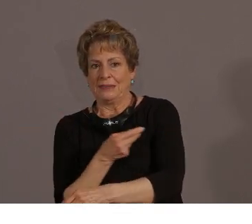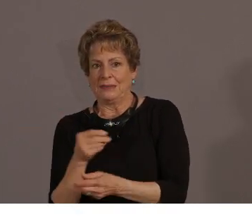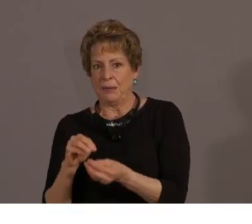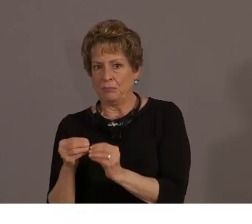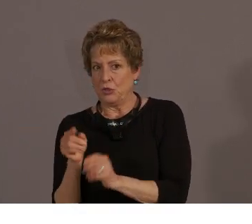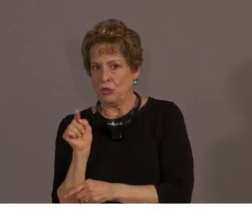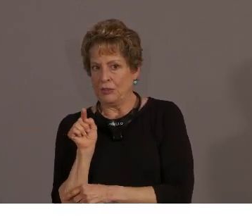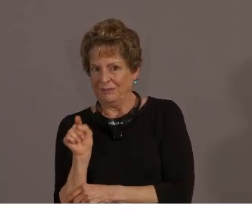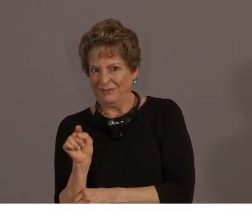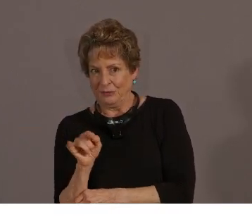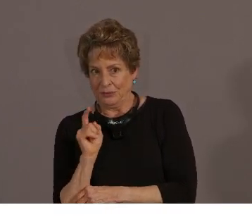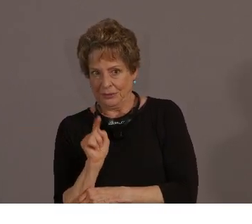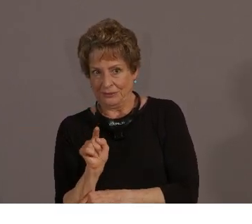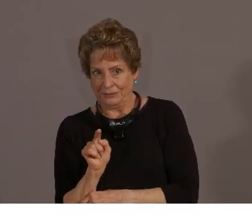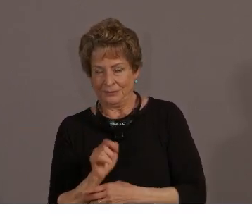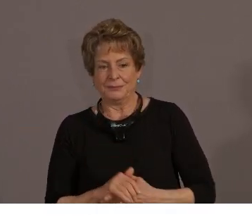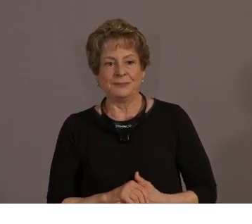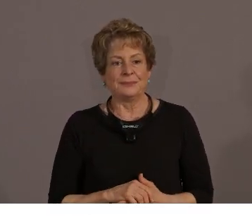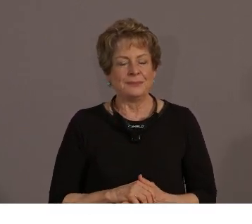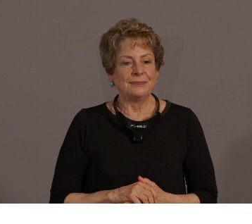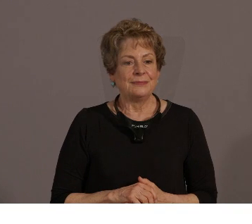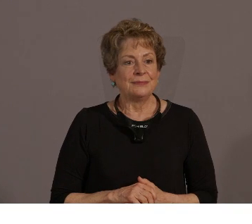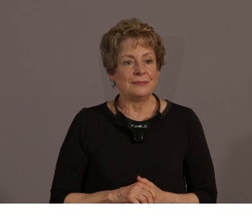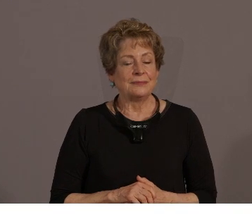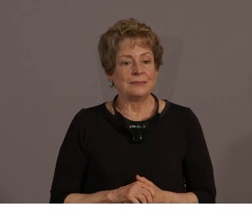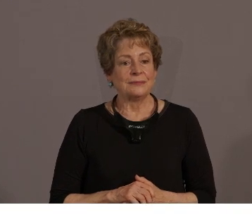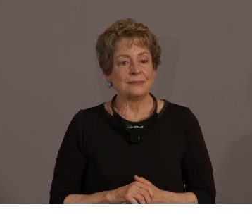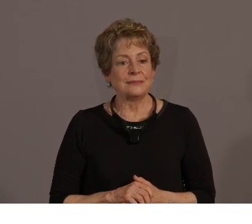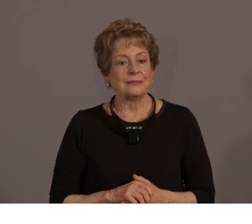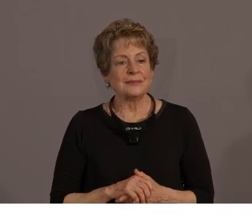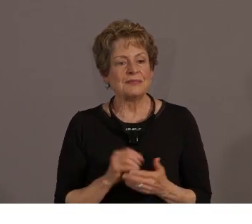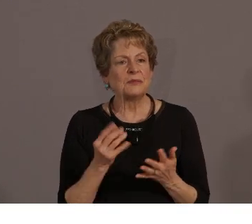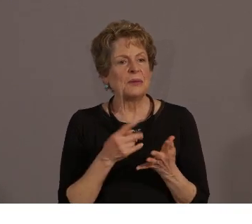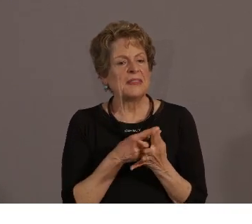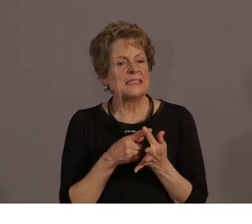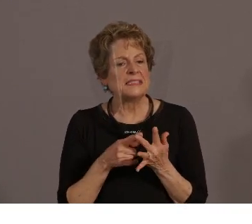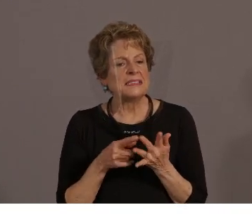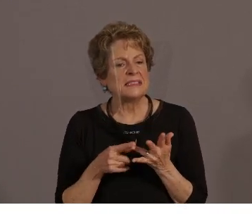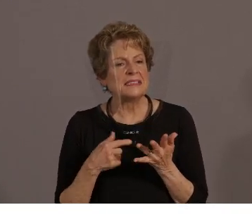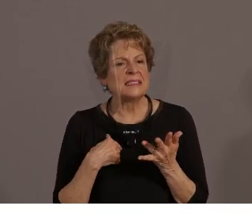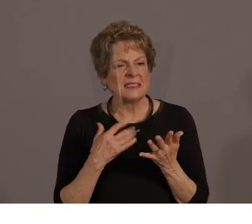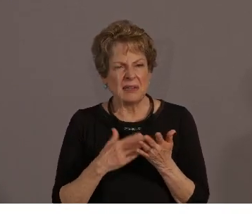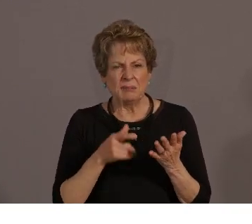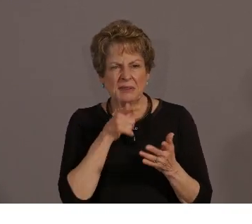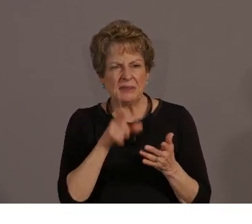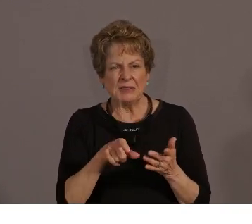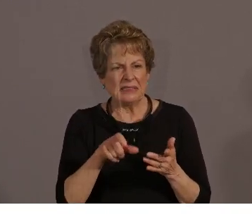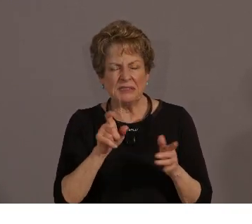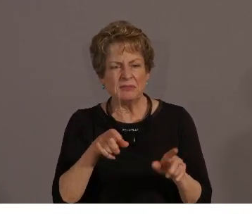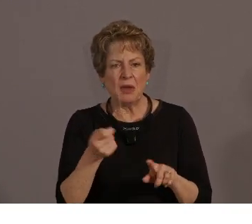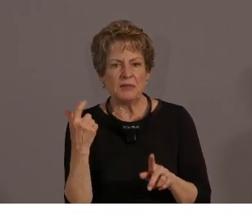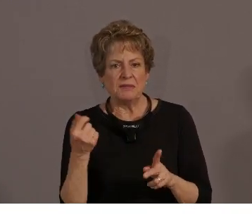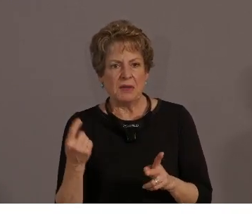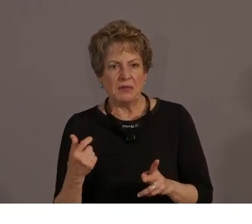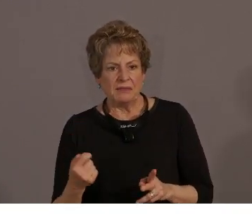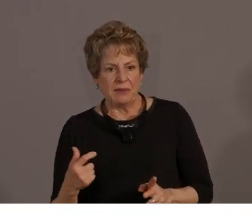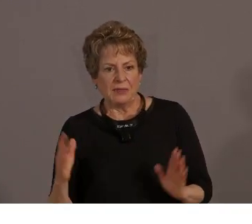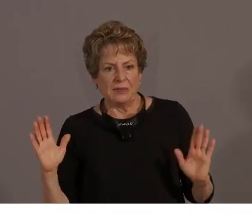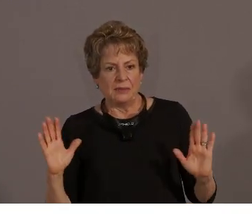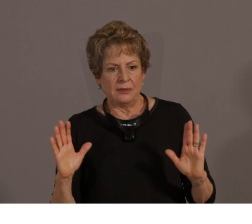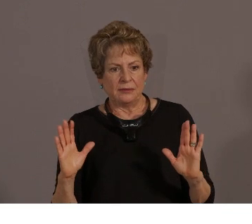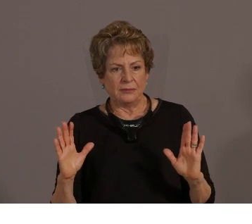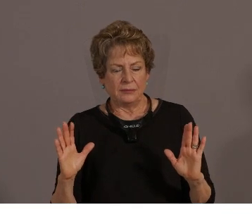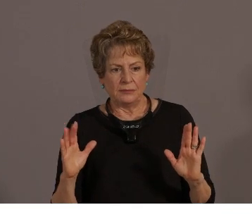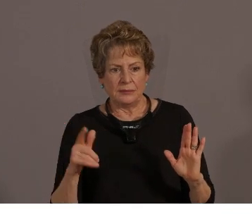removed from the summary data, including the serology results and the laboratory data from unique persons, can still